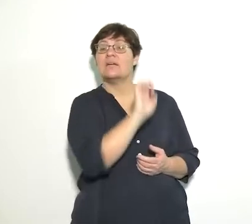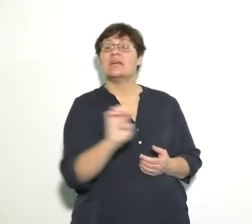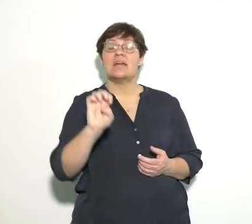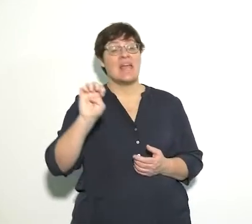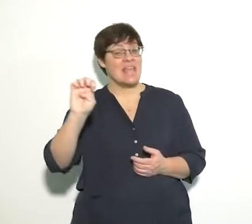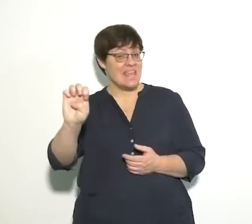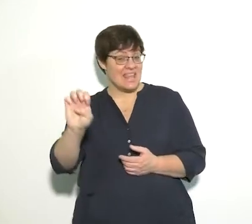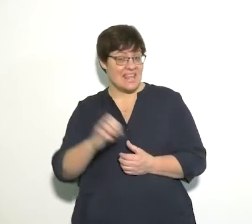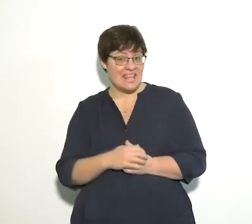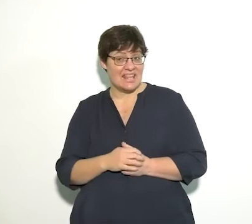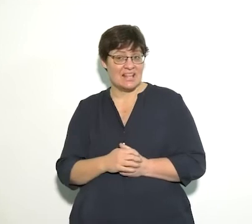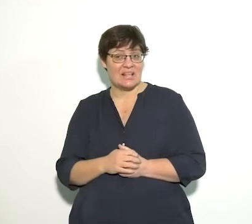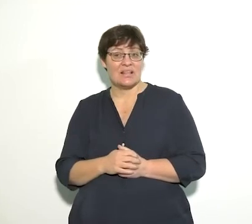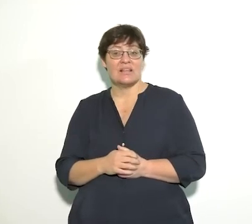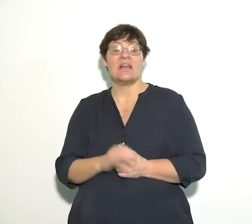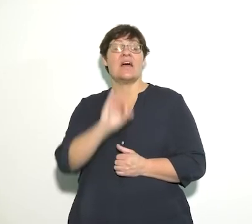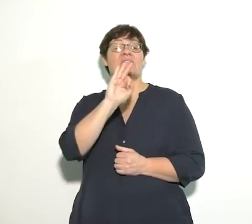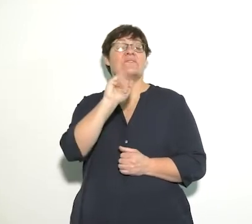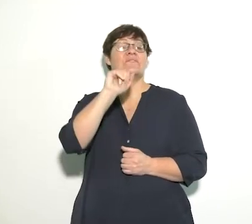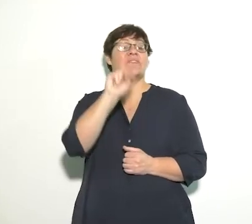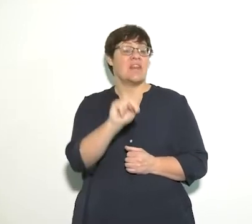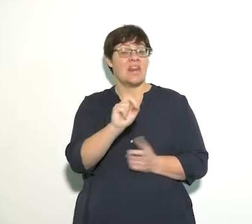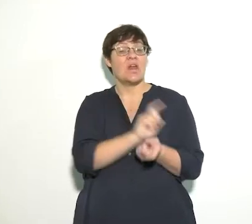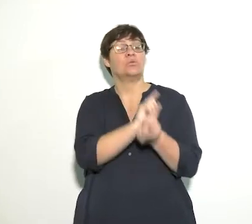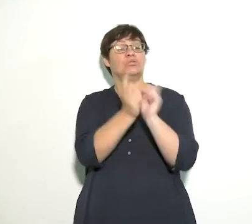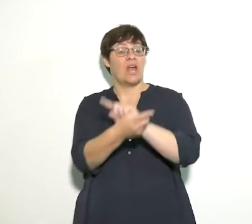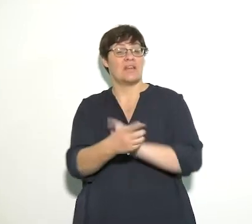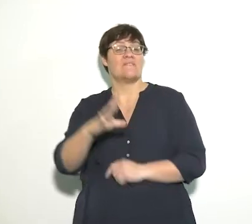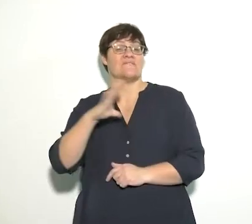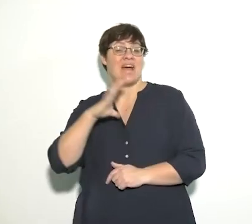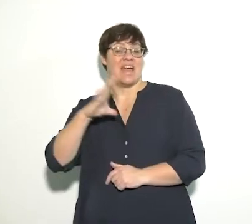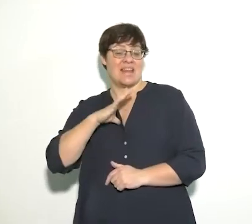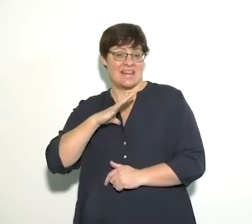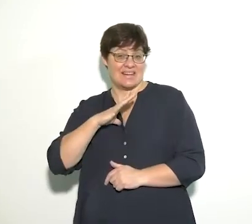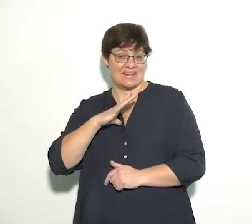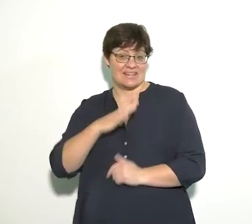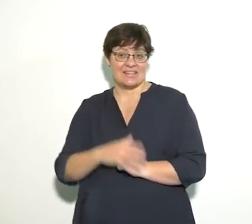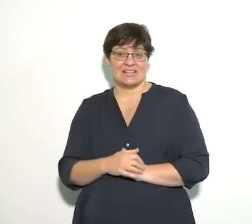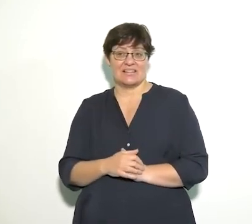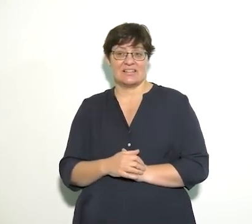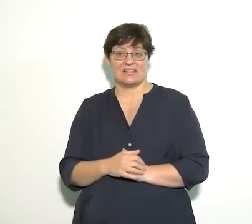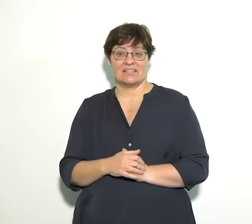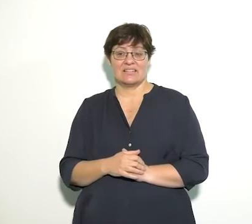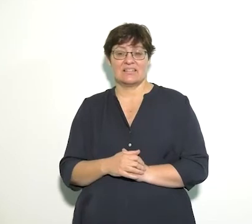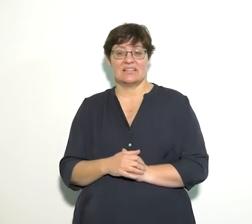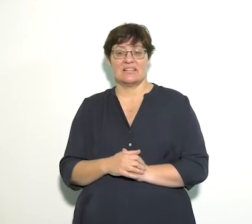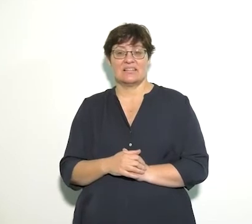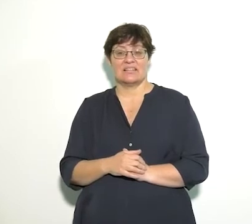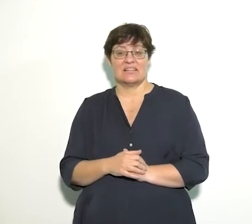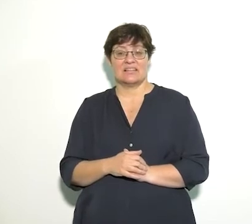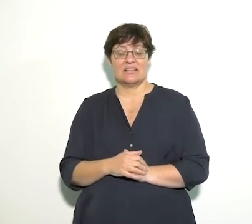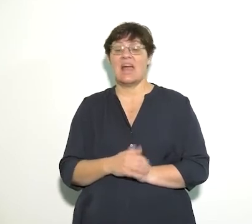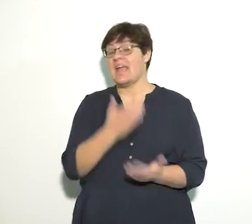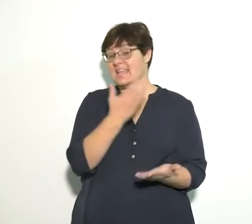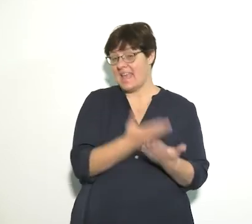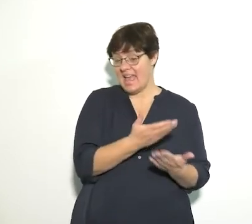magic stick over there. So the word fin will become fine. And this word